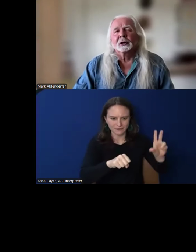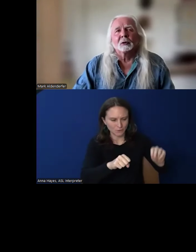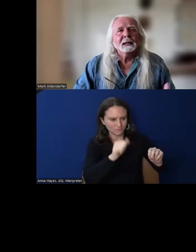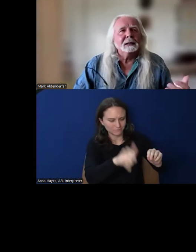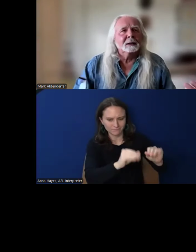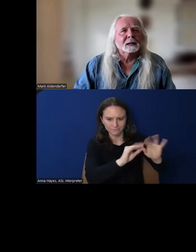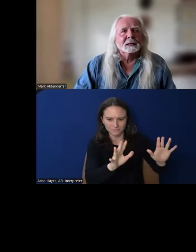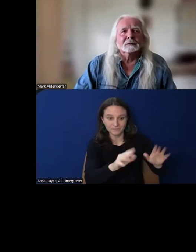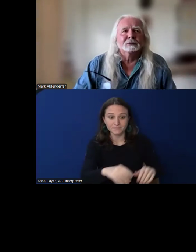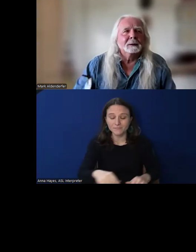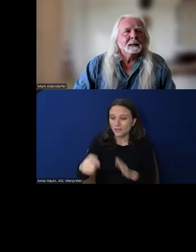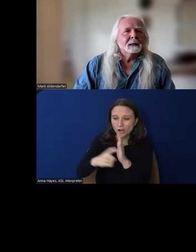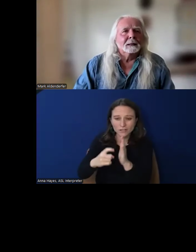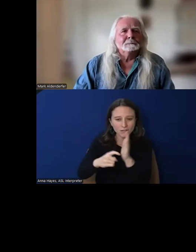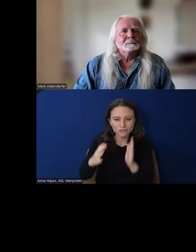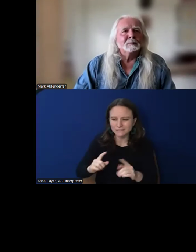with a great deal of